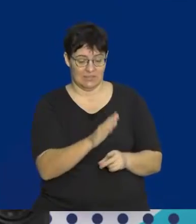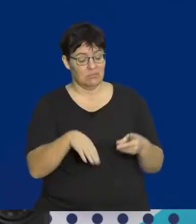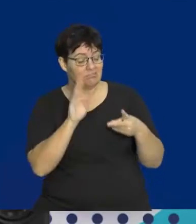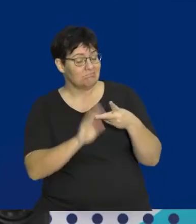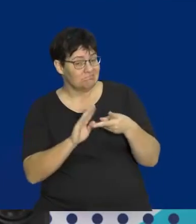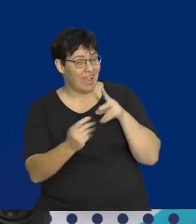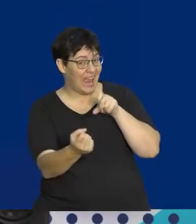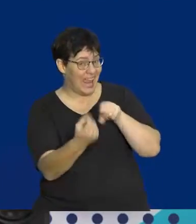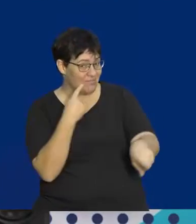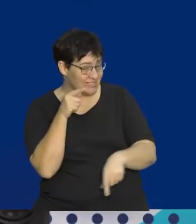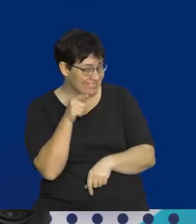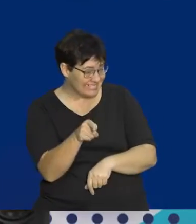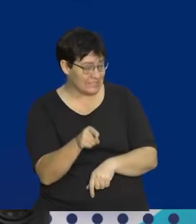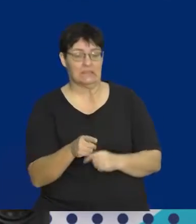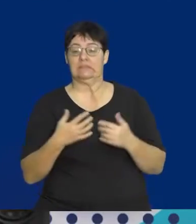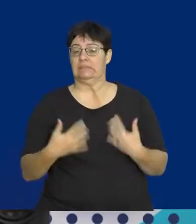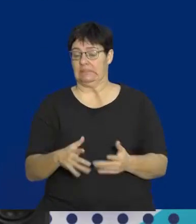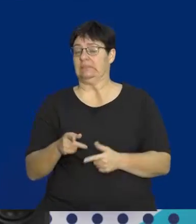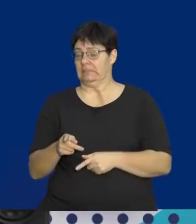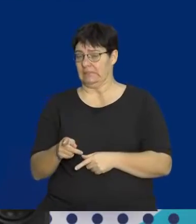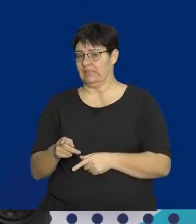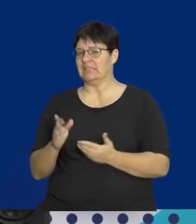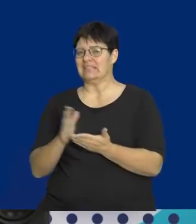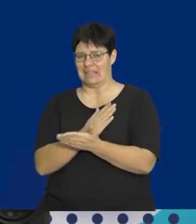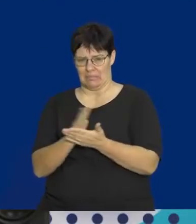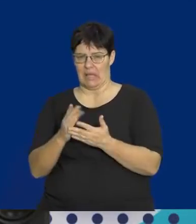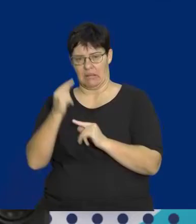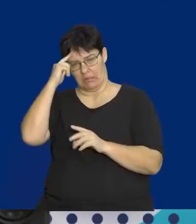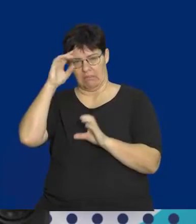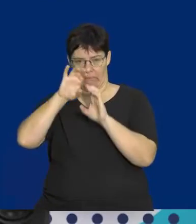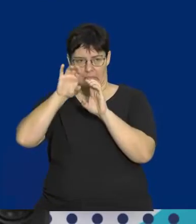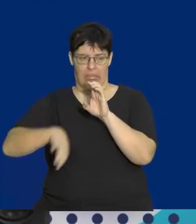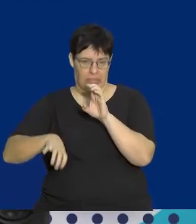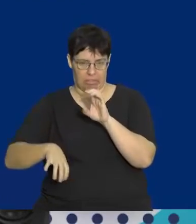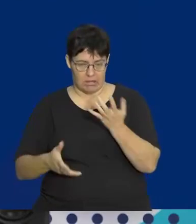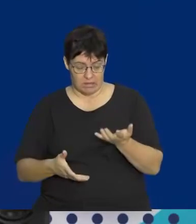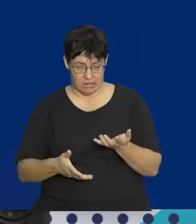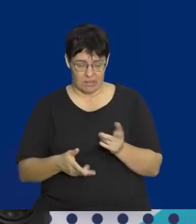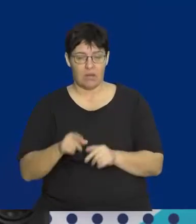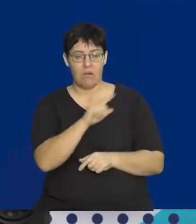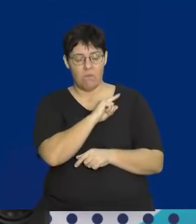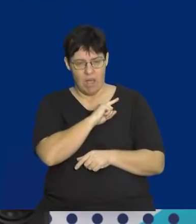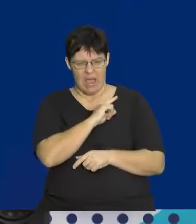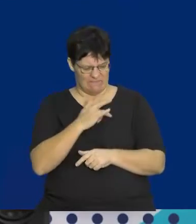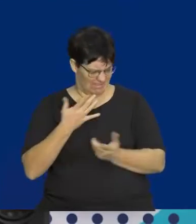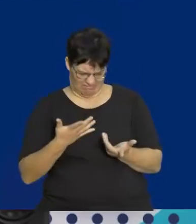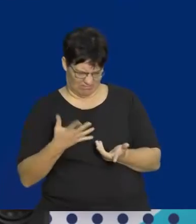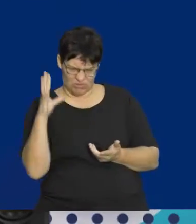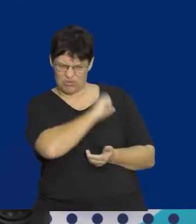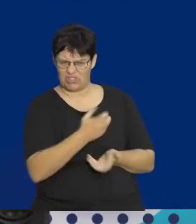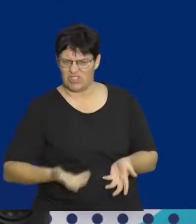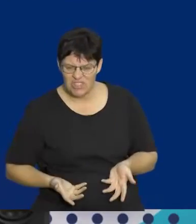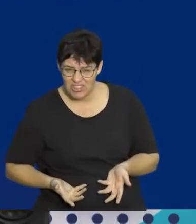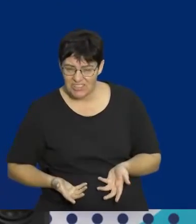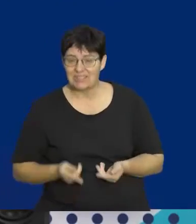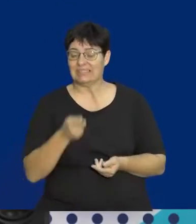The inverse proportion, sometimes the wheels fall off a little bit because it feels weird,